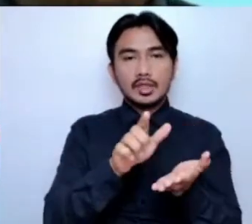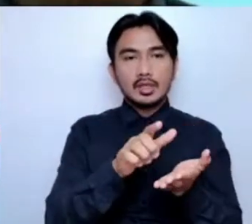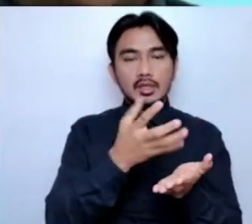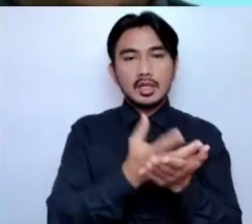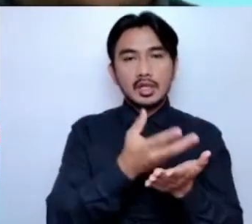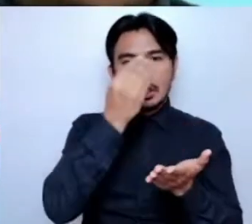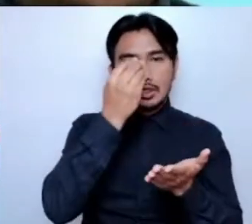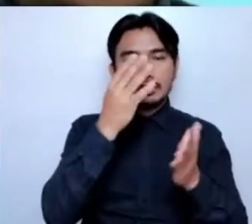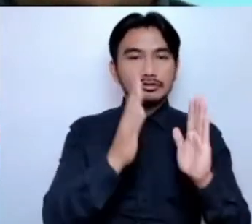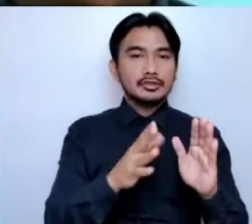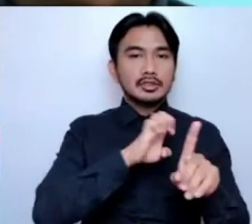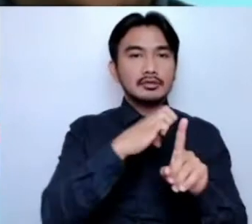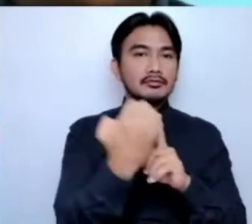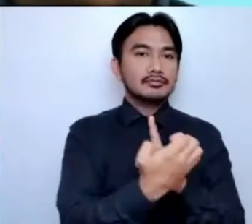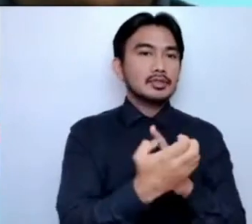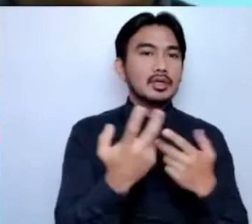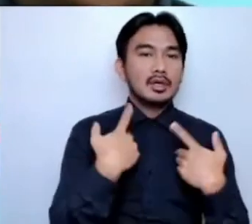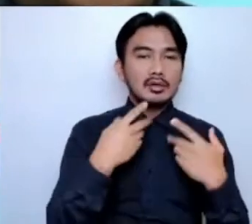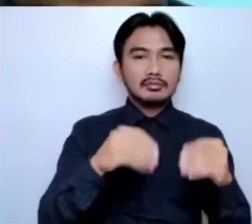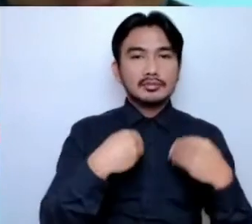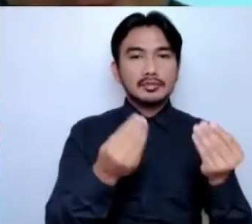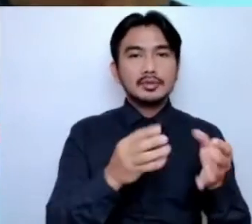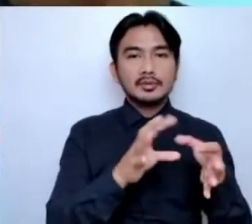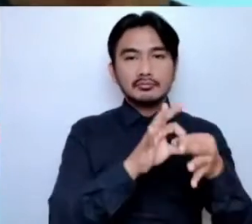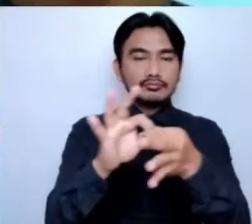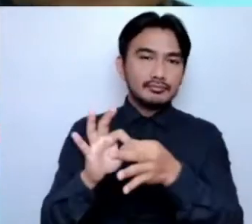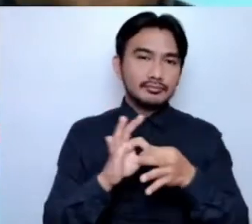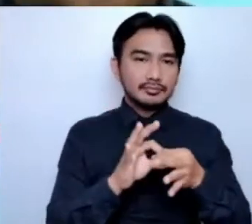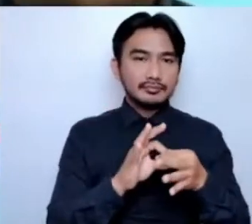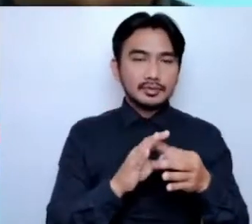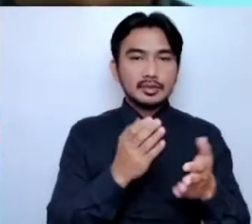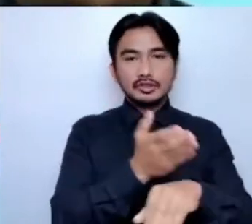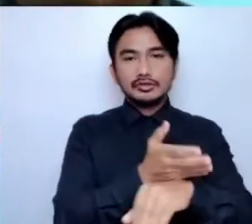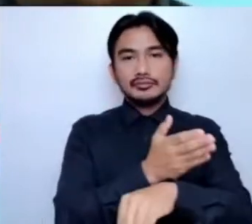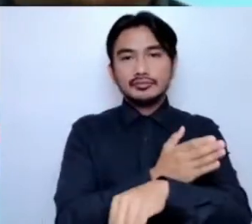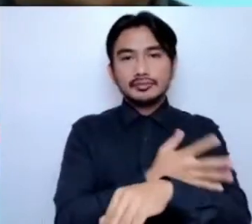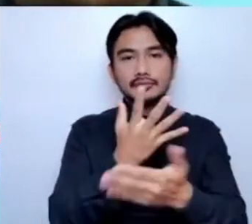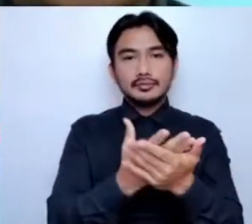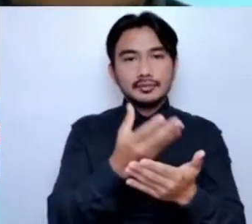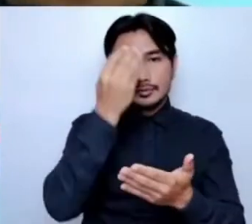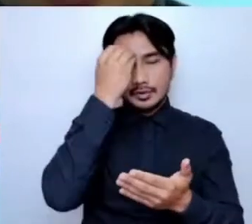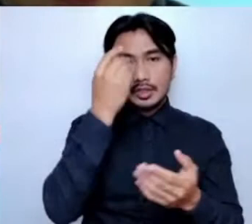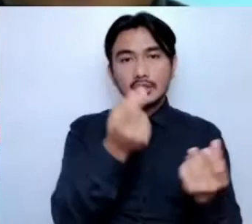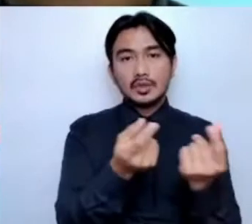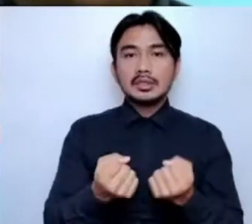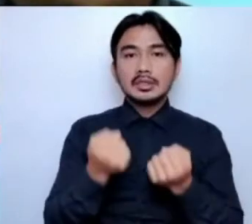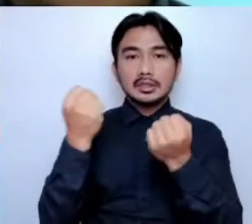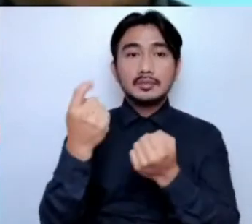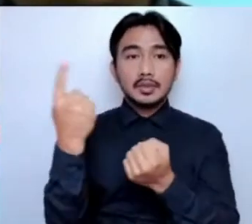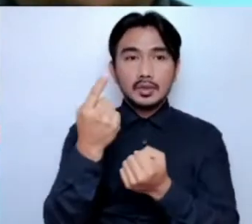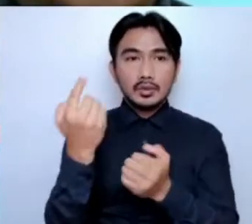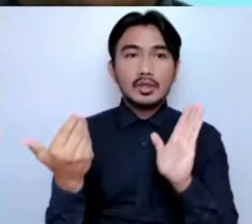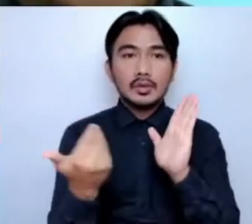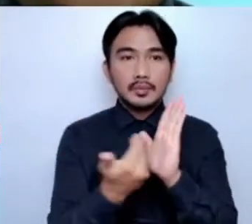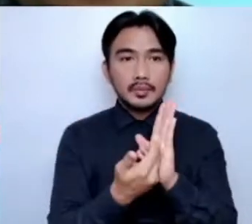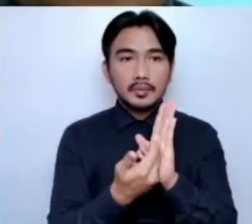learners to participate, cooperate, and collaborate in continued learning. All you have to do is to submit an MOV that